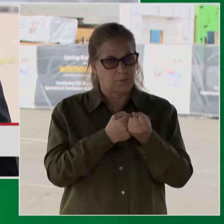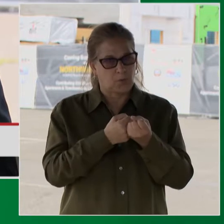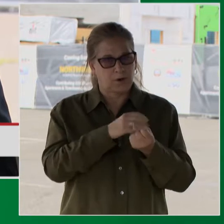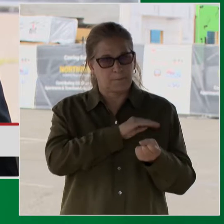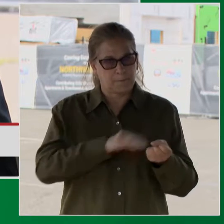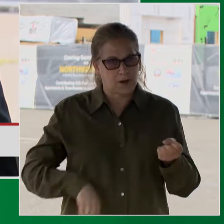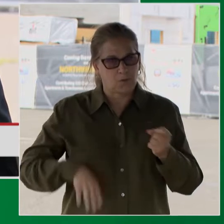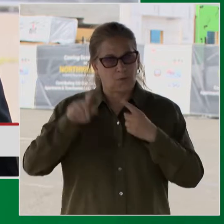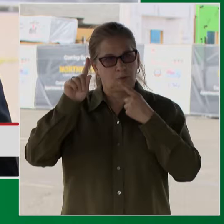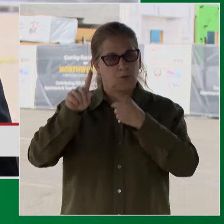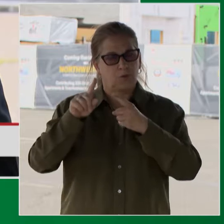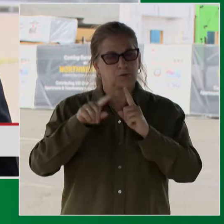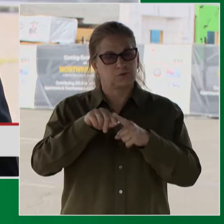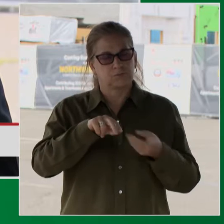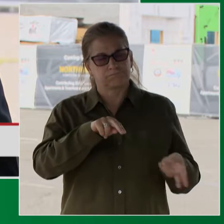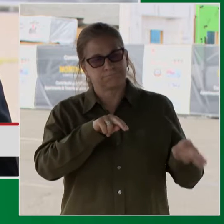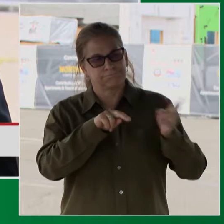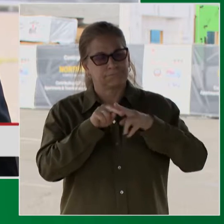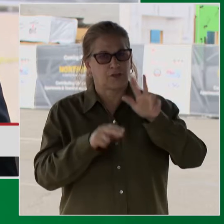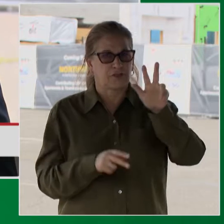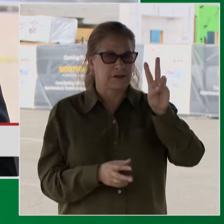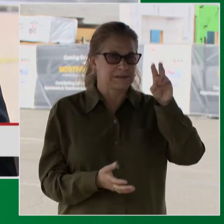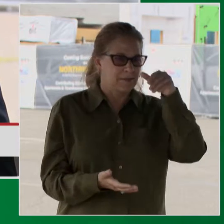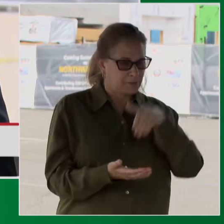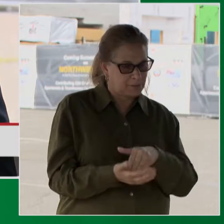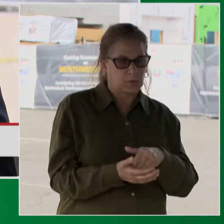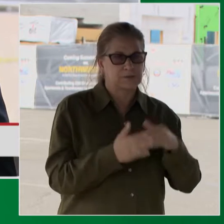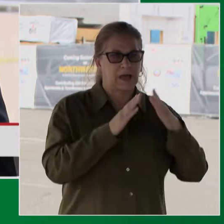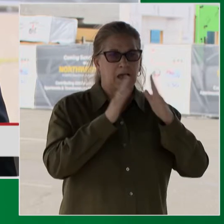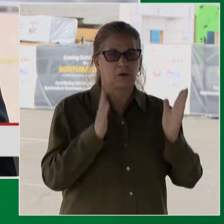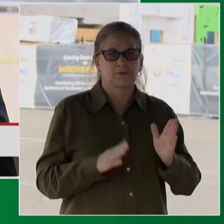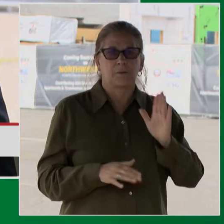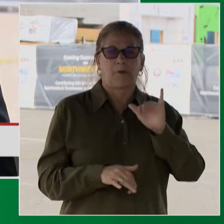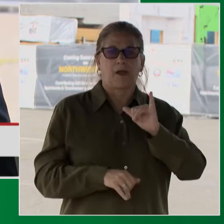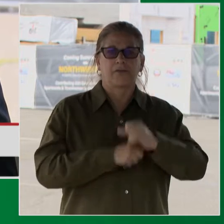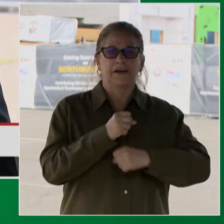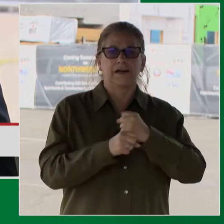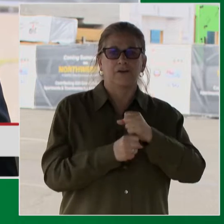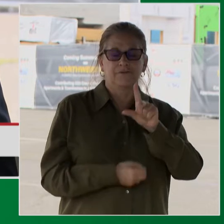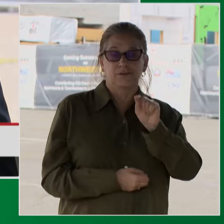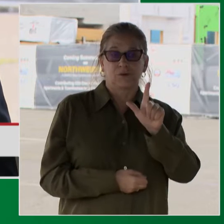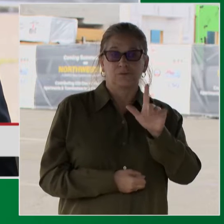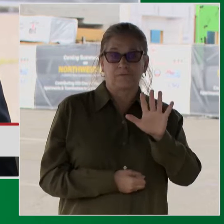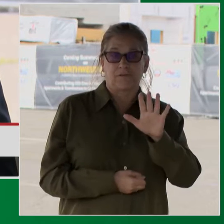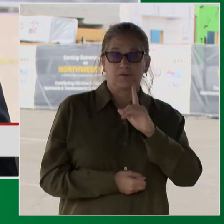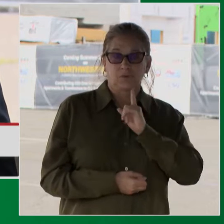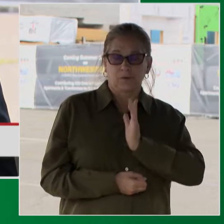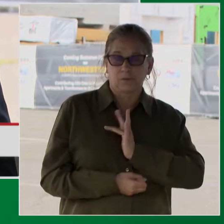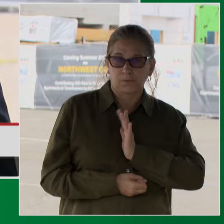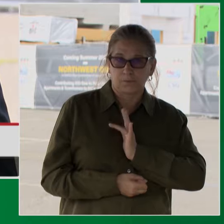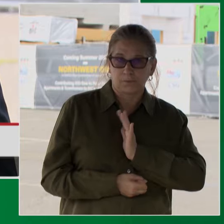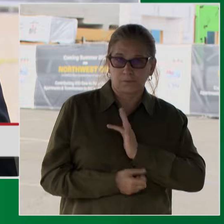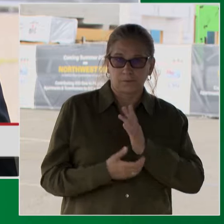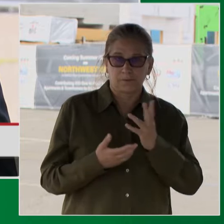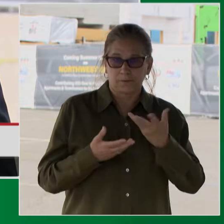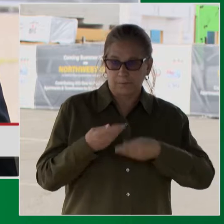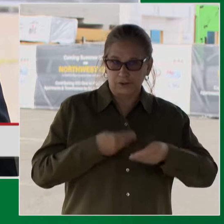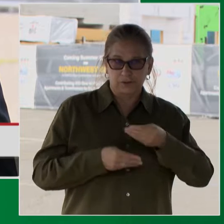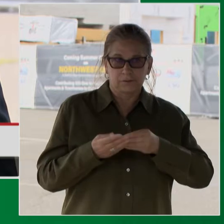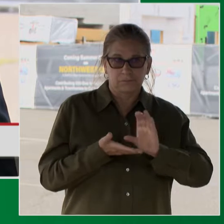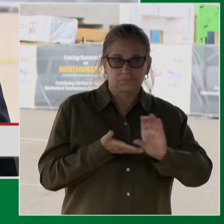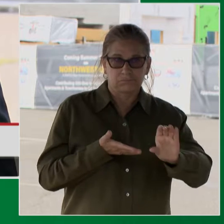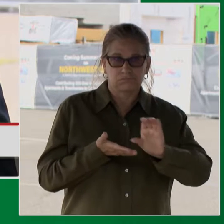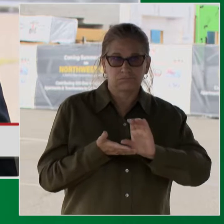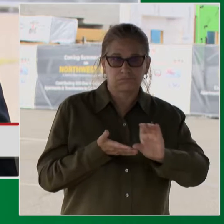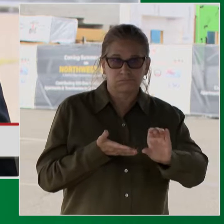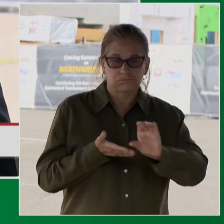by 2025. And a number of projects were allocated significant funding in this budget. Since 2015, DMPED has